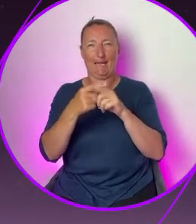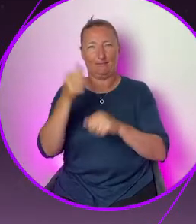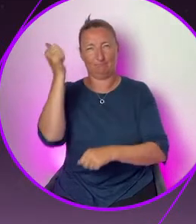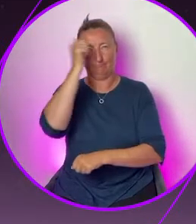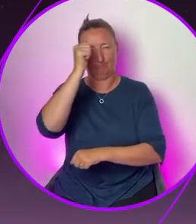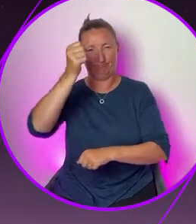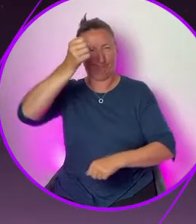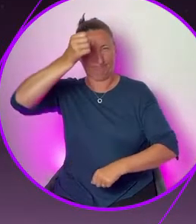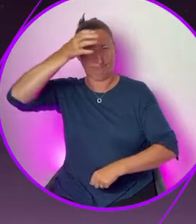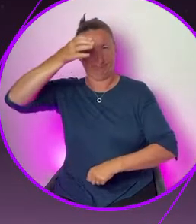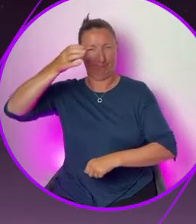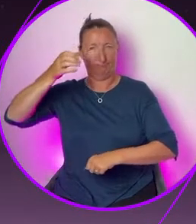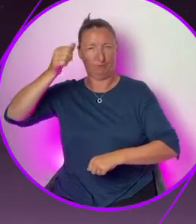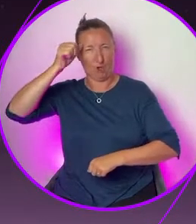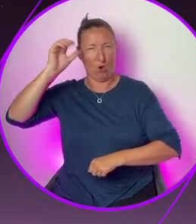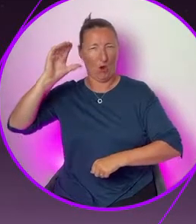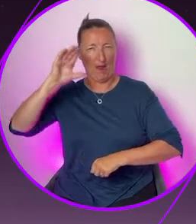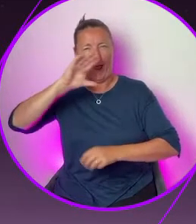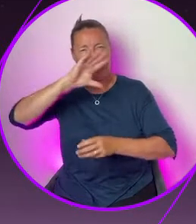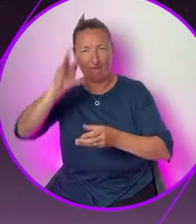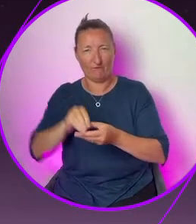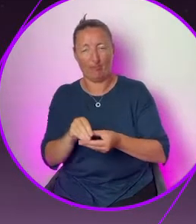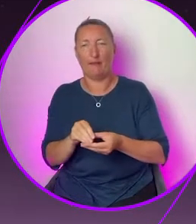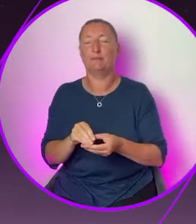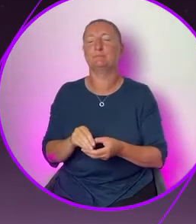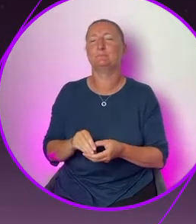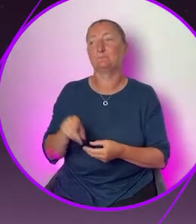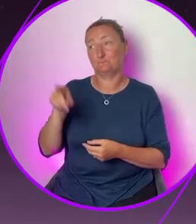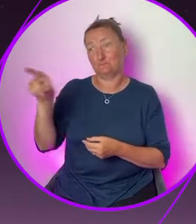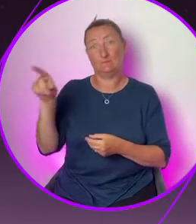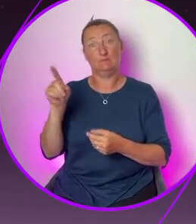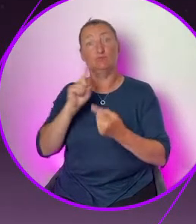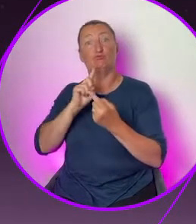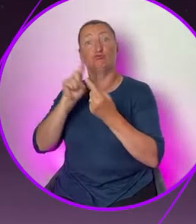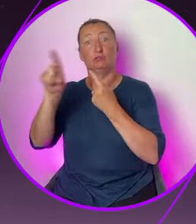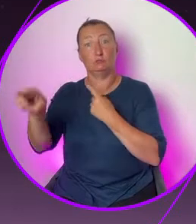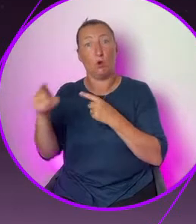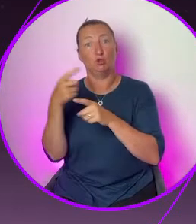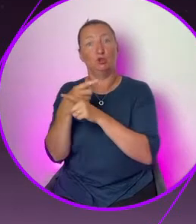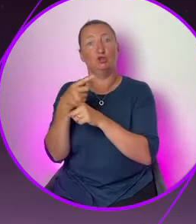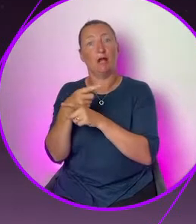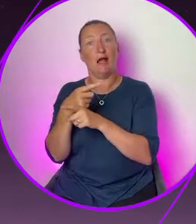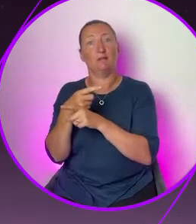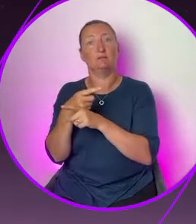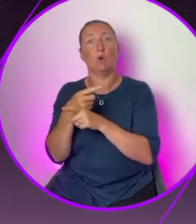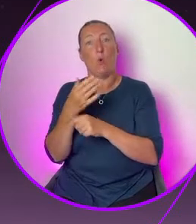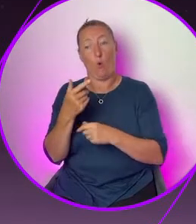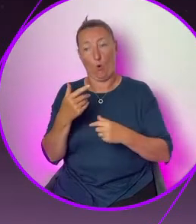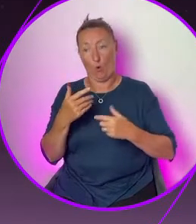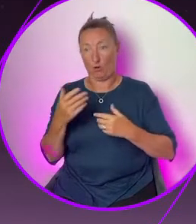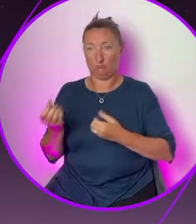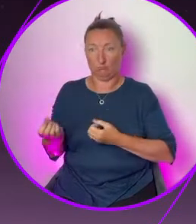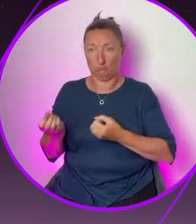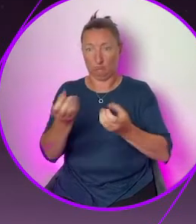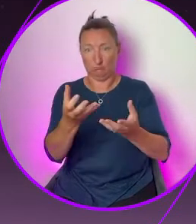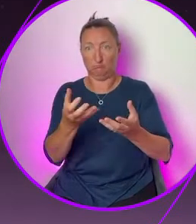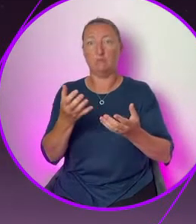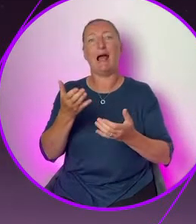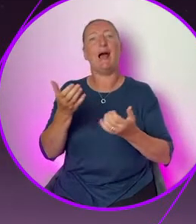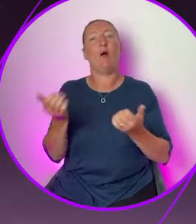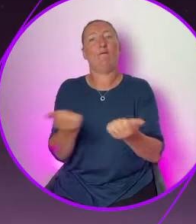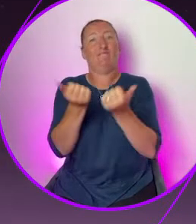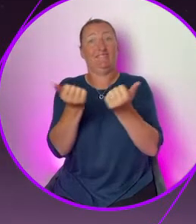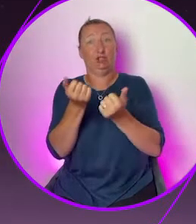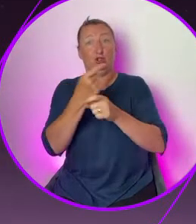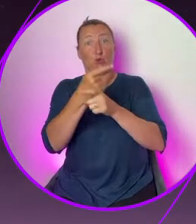our side here, will either respond directly via the chat, or otherwise we will try and respond to questions at the end.